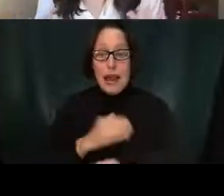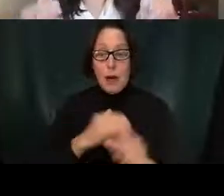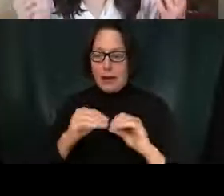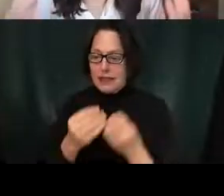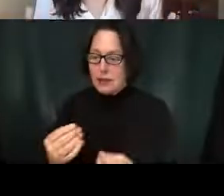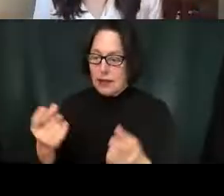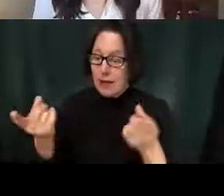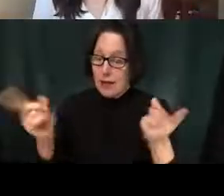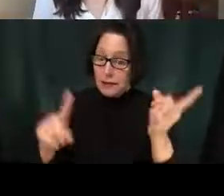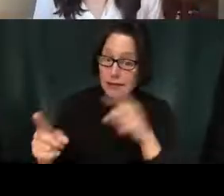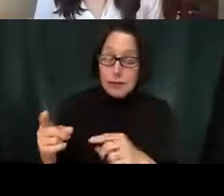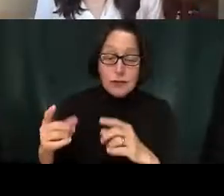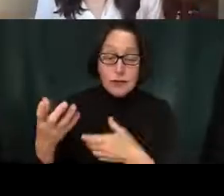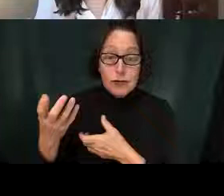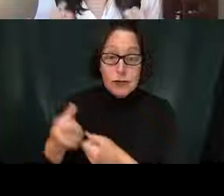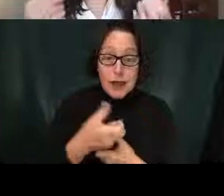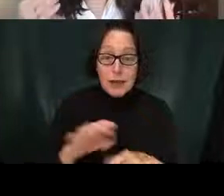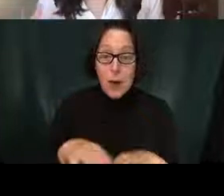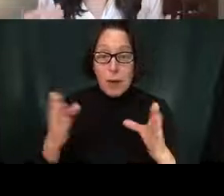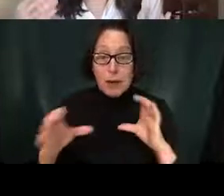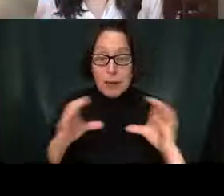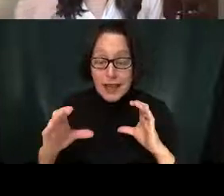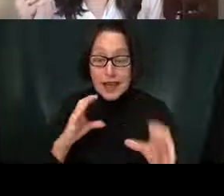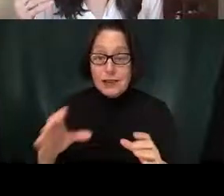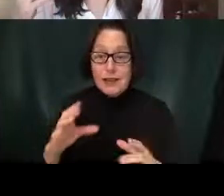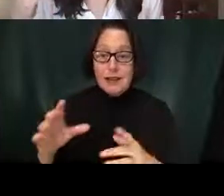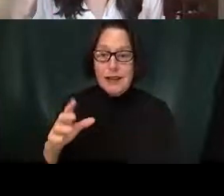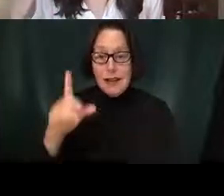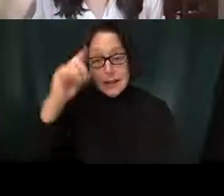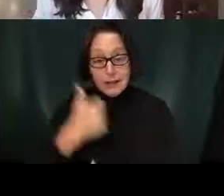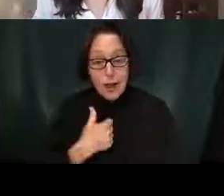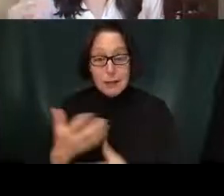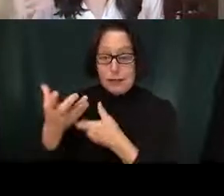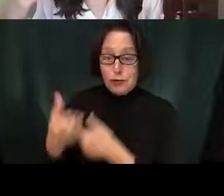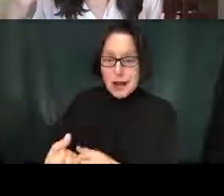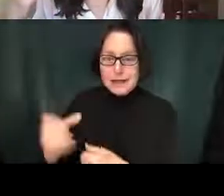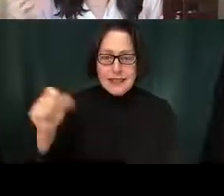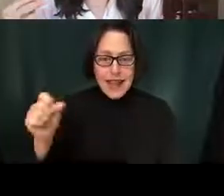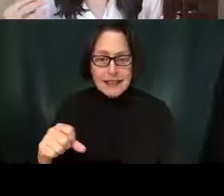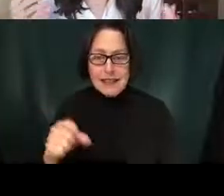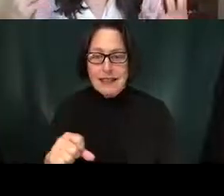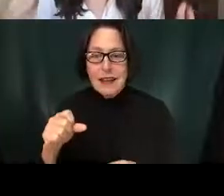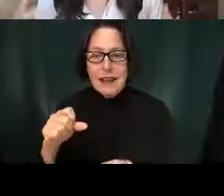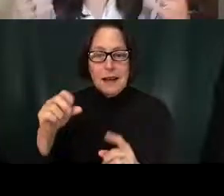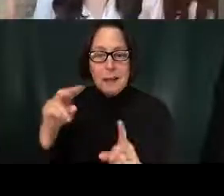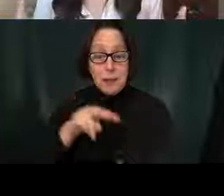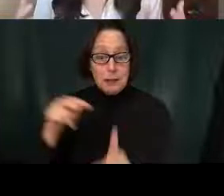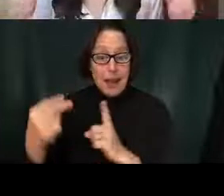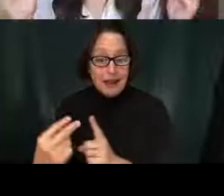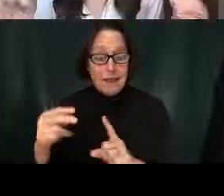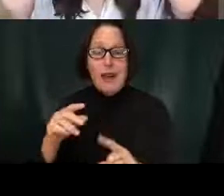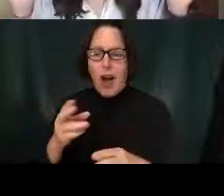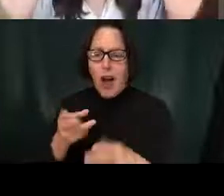Mutual trust, open, transparent communication, autonomy, trust. Yes, ask my perspective. So